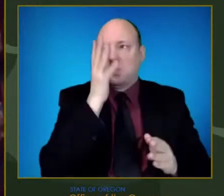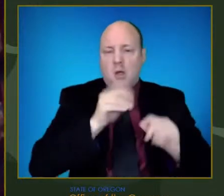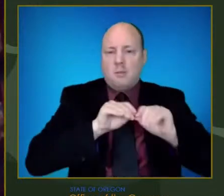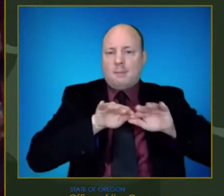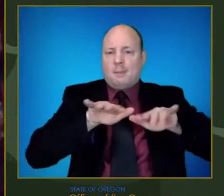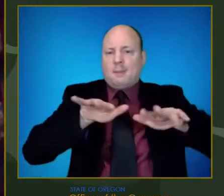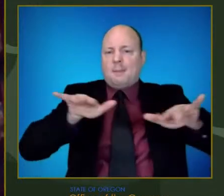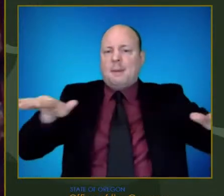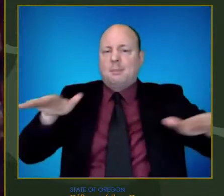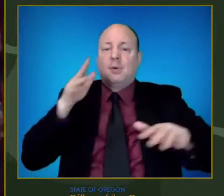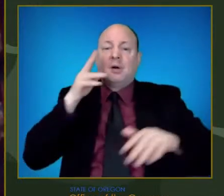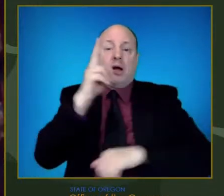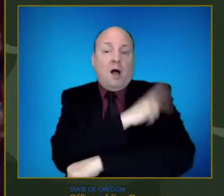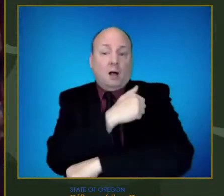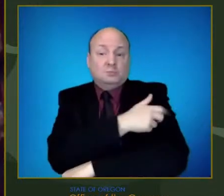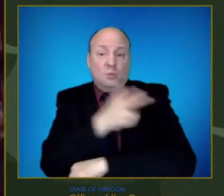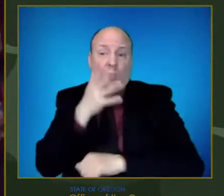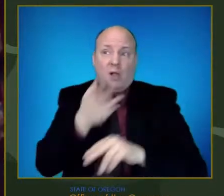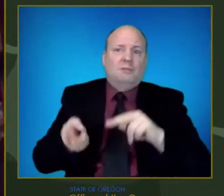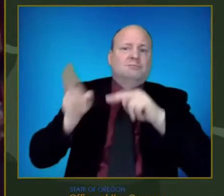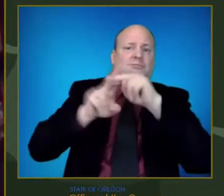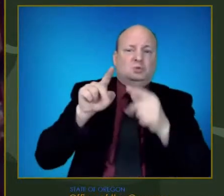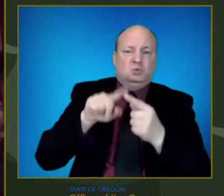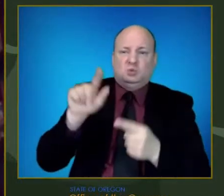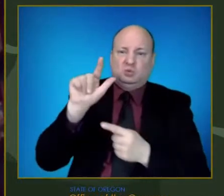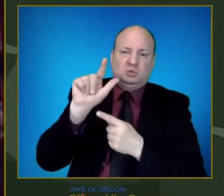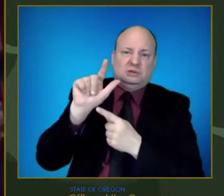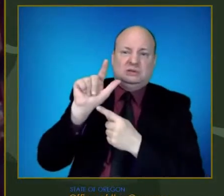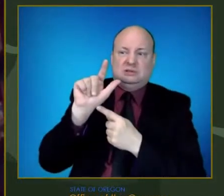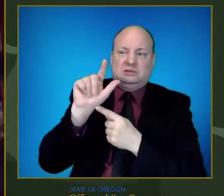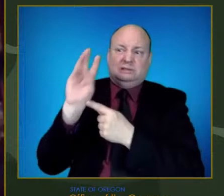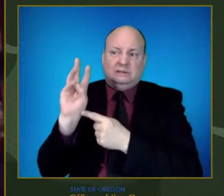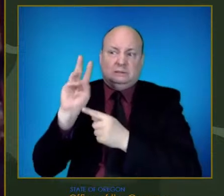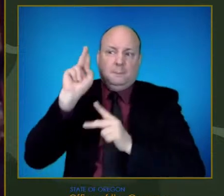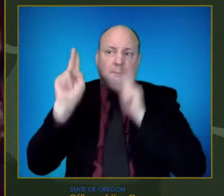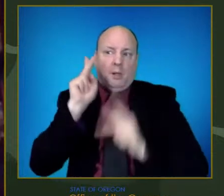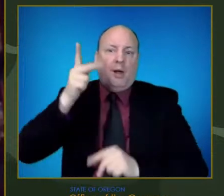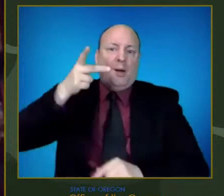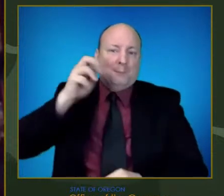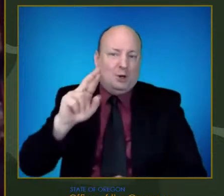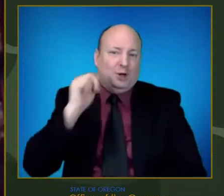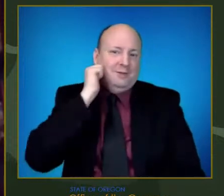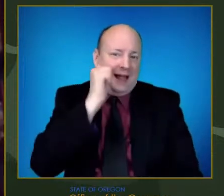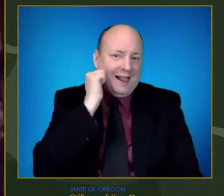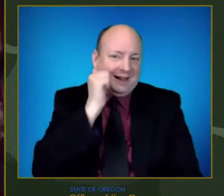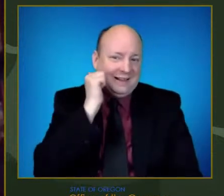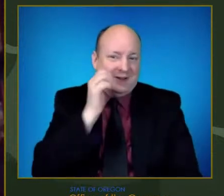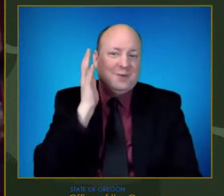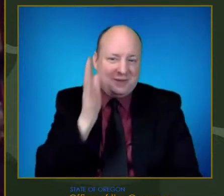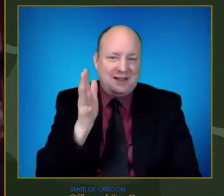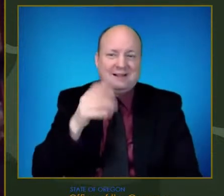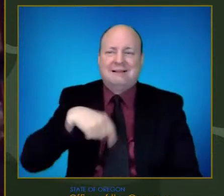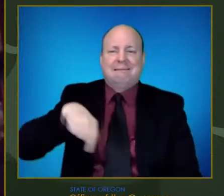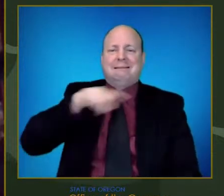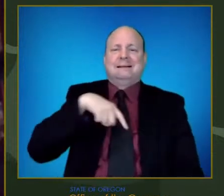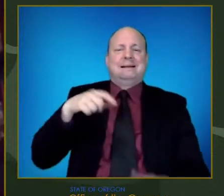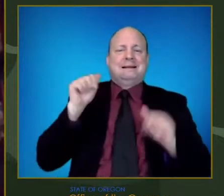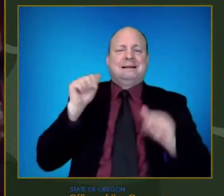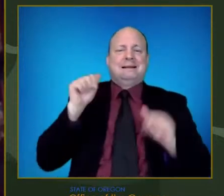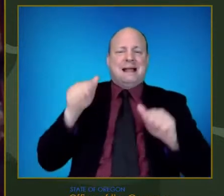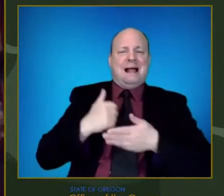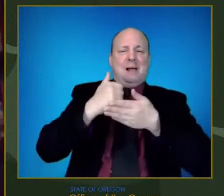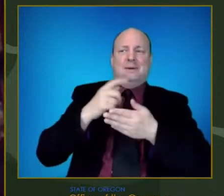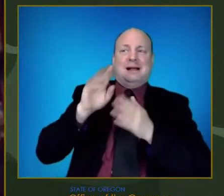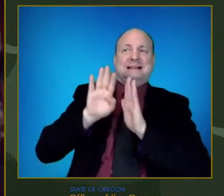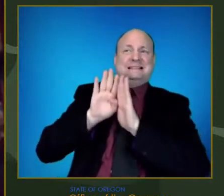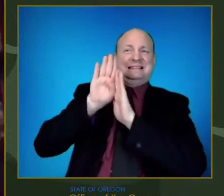to 27. However, Oregonians can stay the course and do what they've done before, flatten the curve, and see our